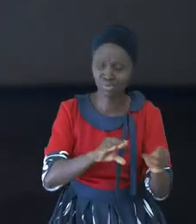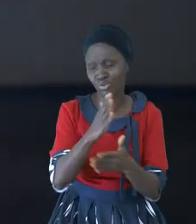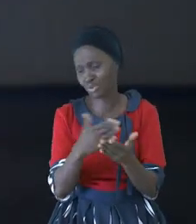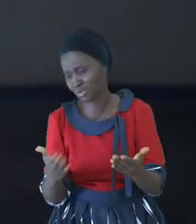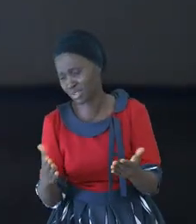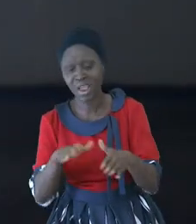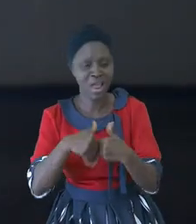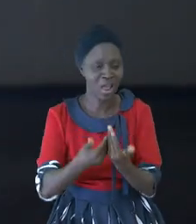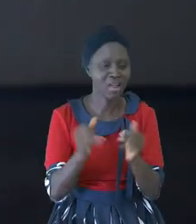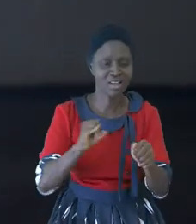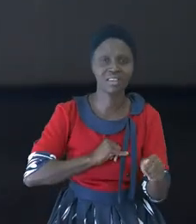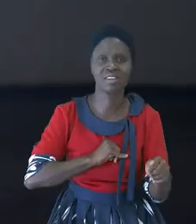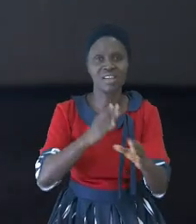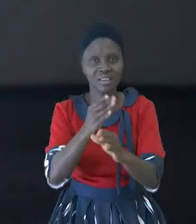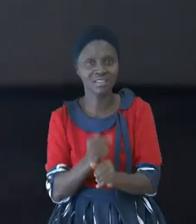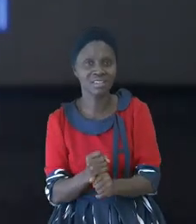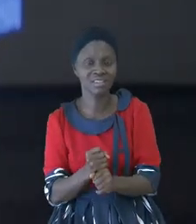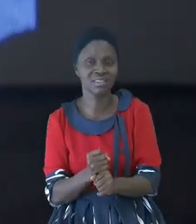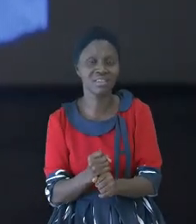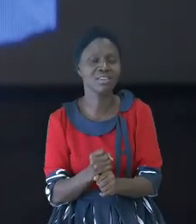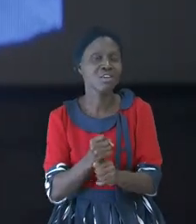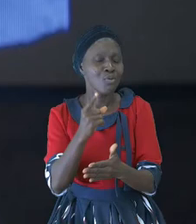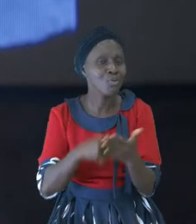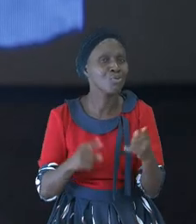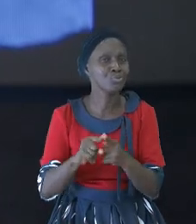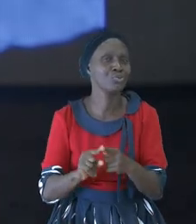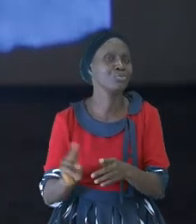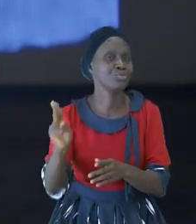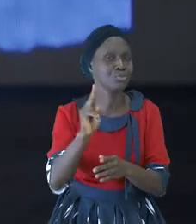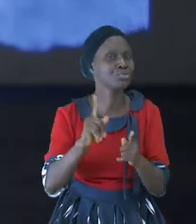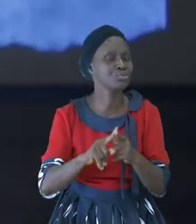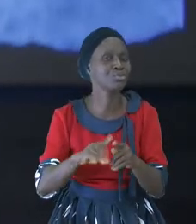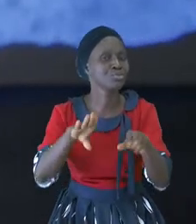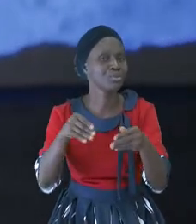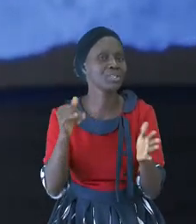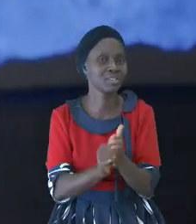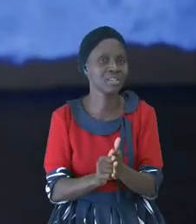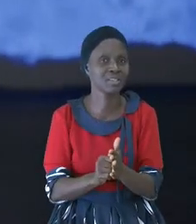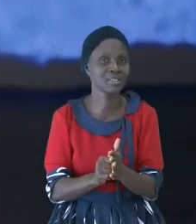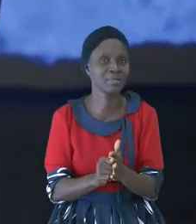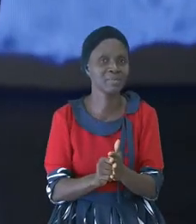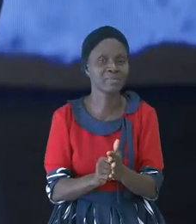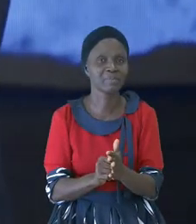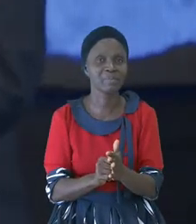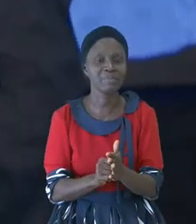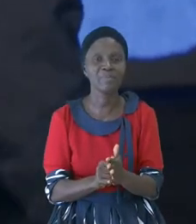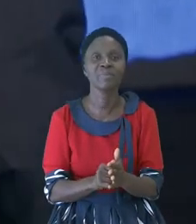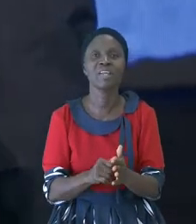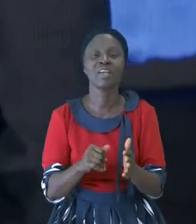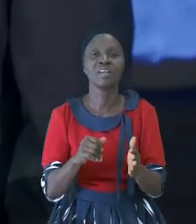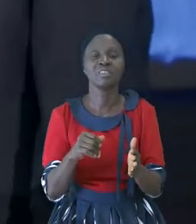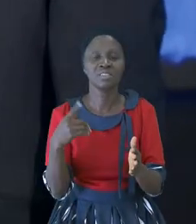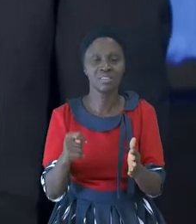the wherewithal, the supply to do that? The thief cometh not but to steal and to kill and to